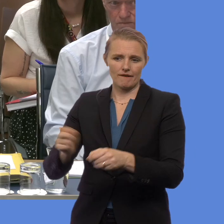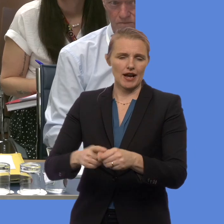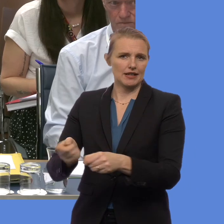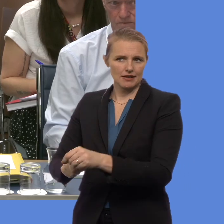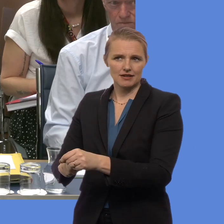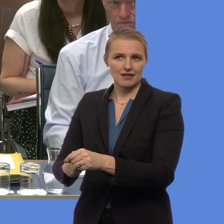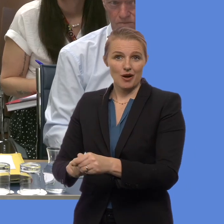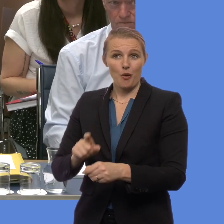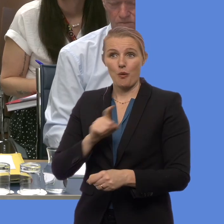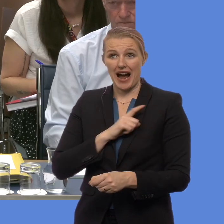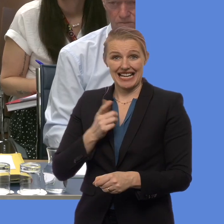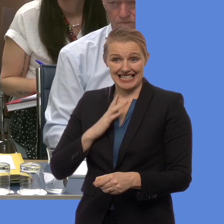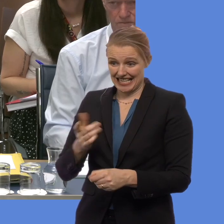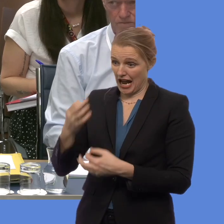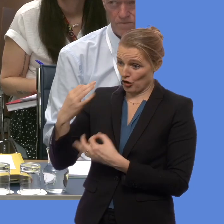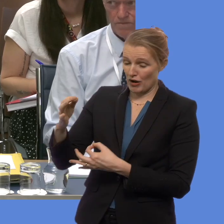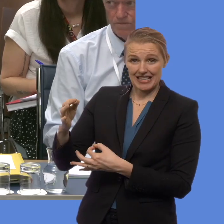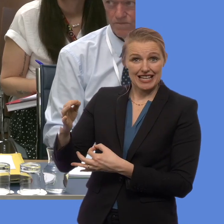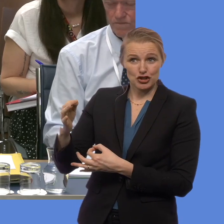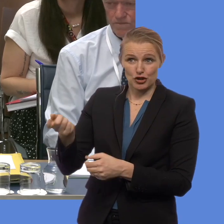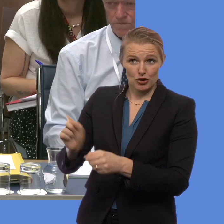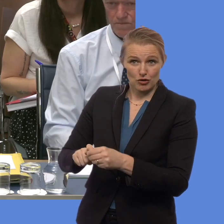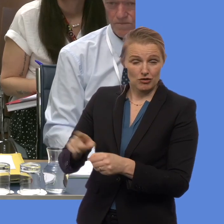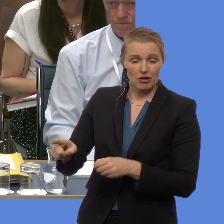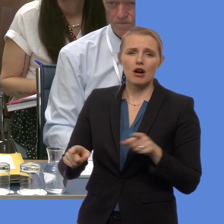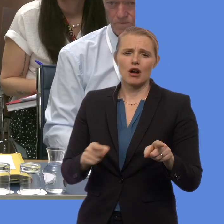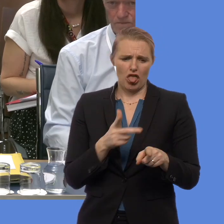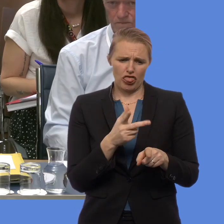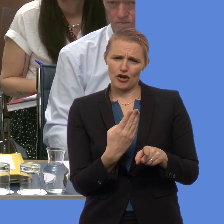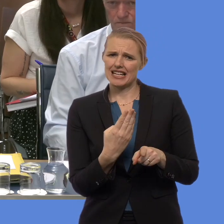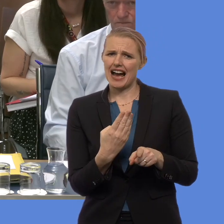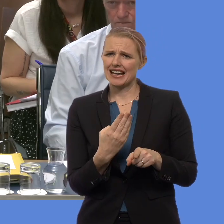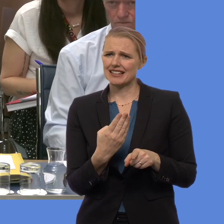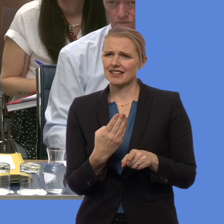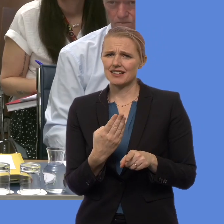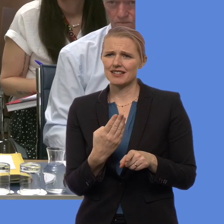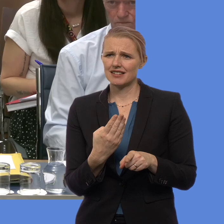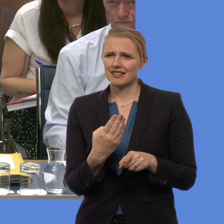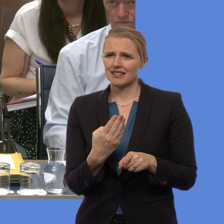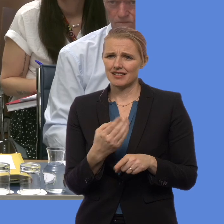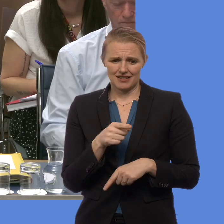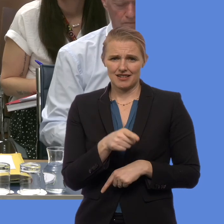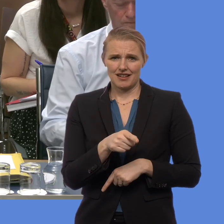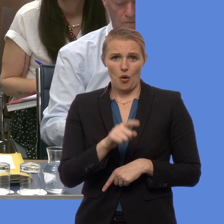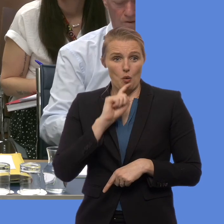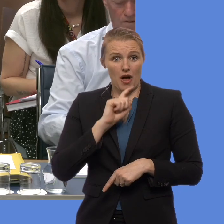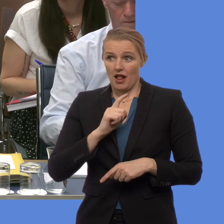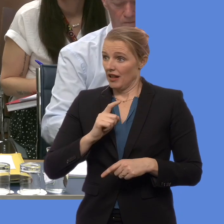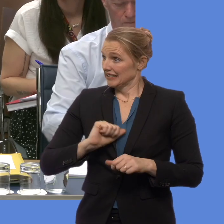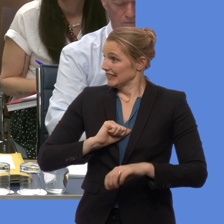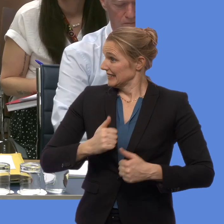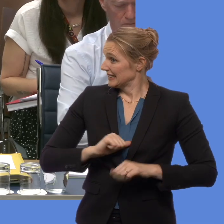have accreditation. We don't envisage for that 39 or that 2-figure sum setting up our own accreditation scheme. We